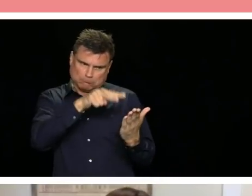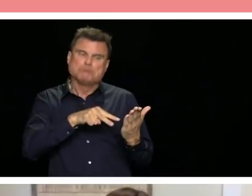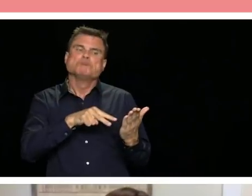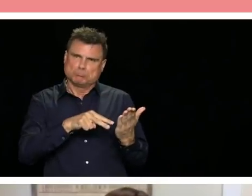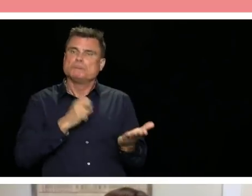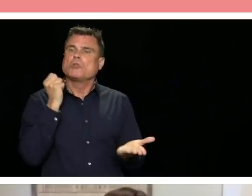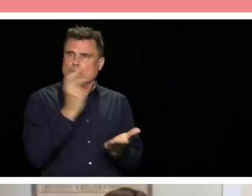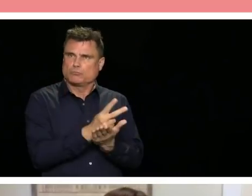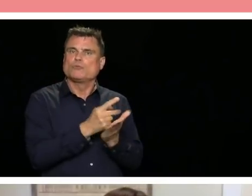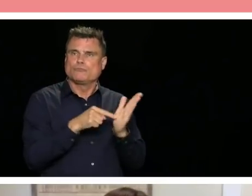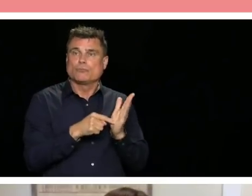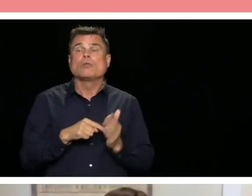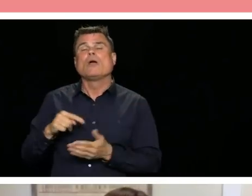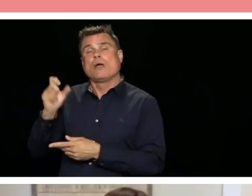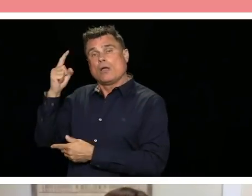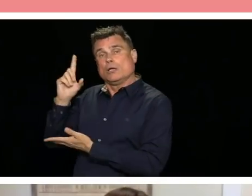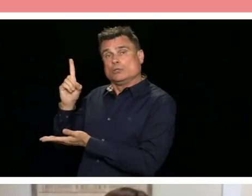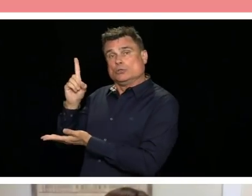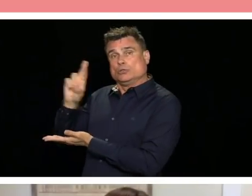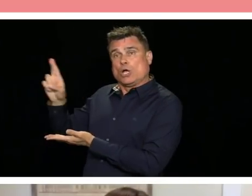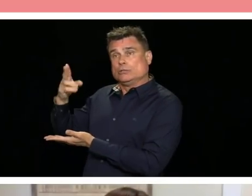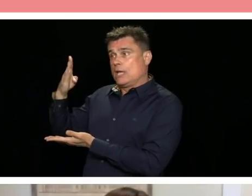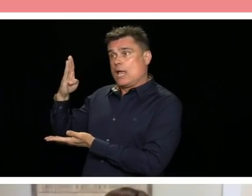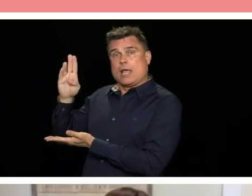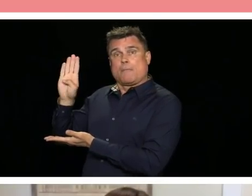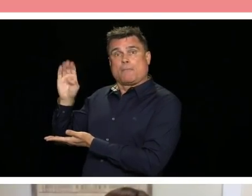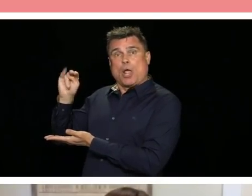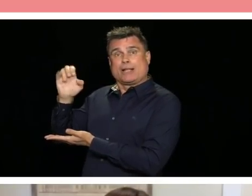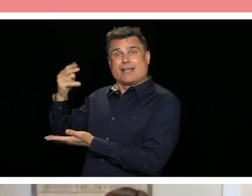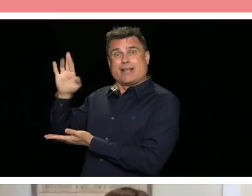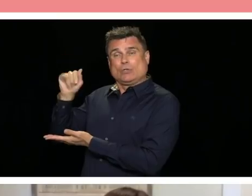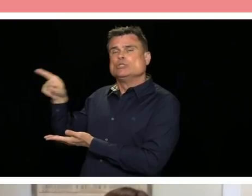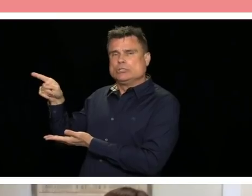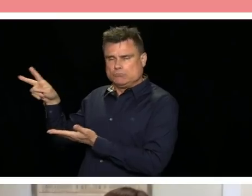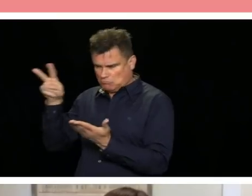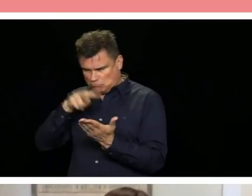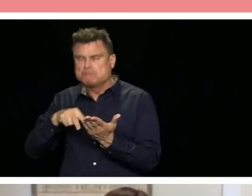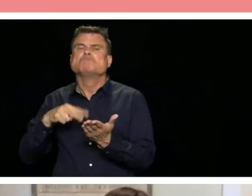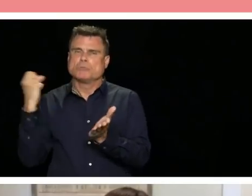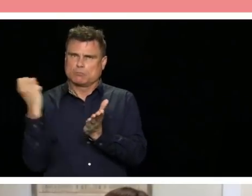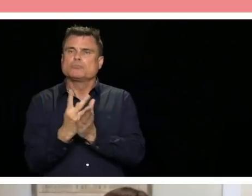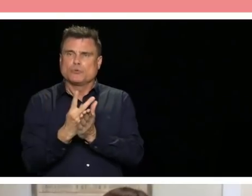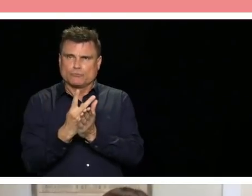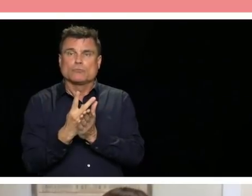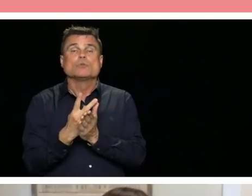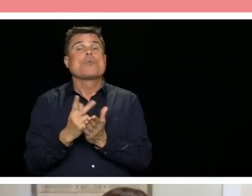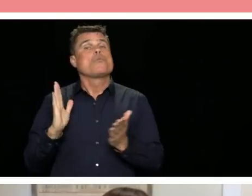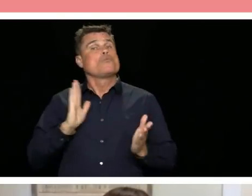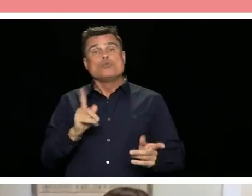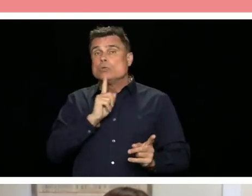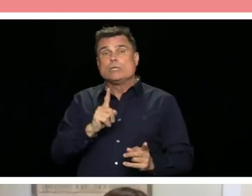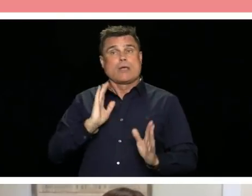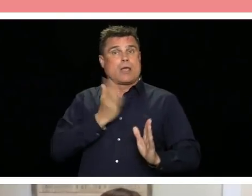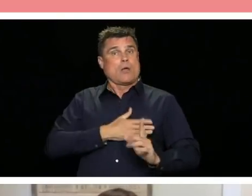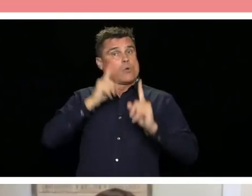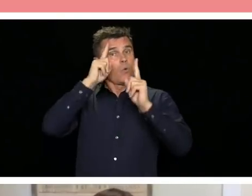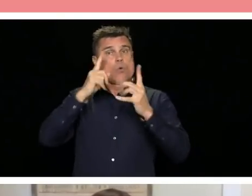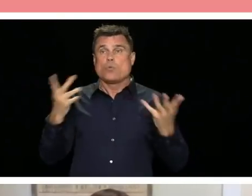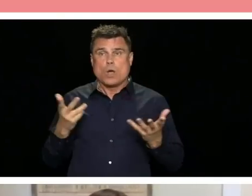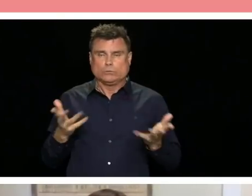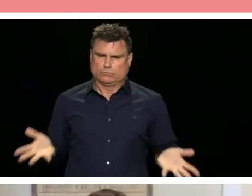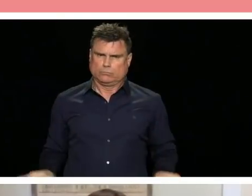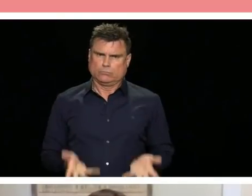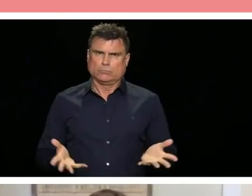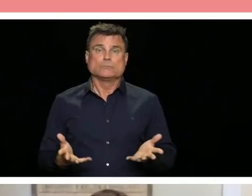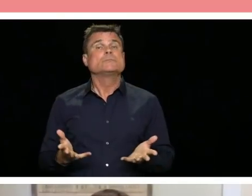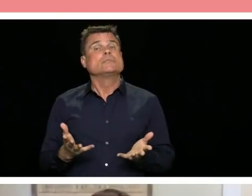And our goal really is to help childcare centres operate with increased enrollment and support those centres that were closed to